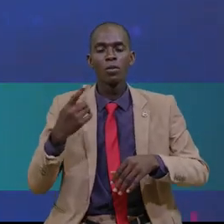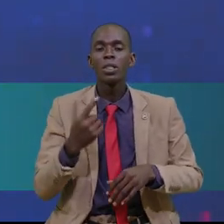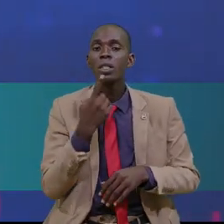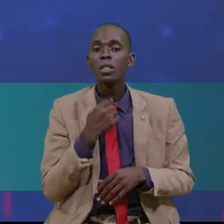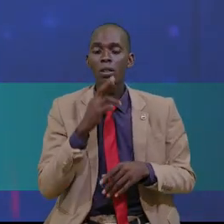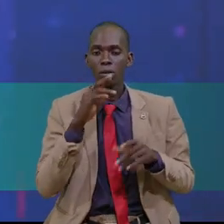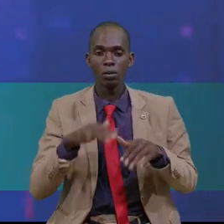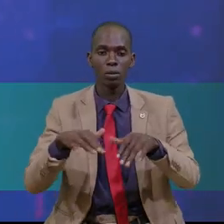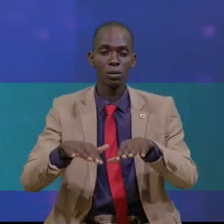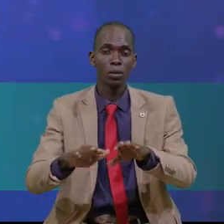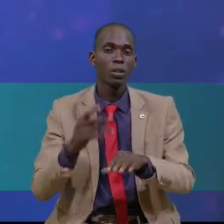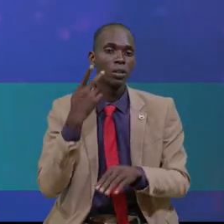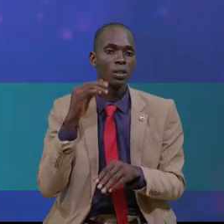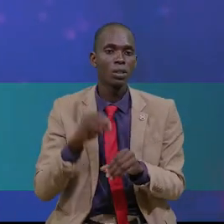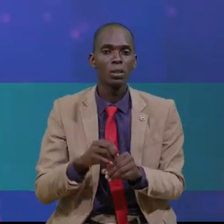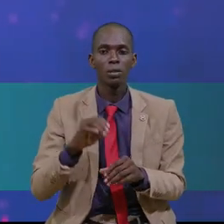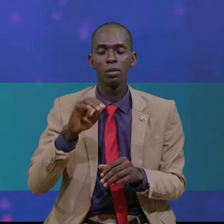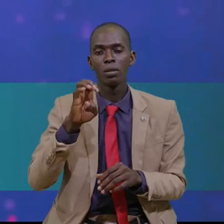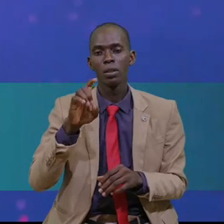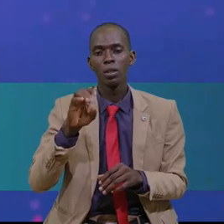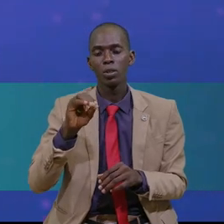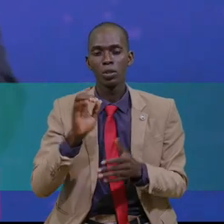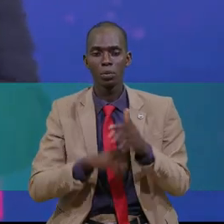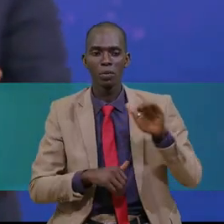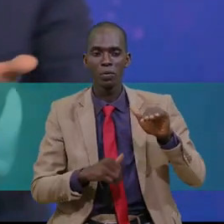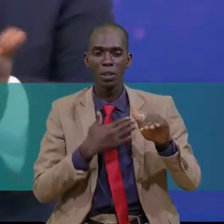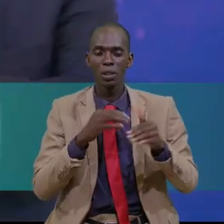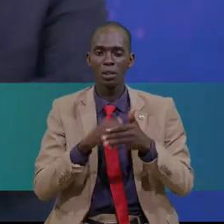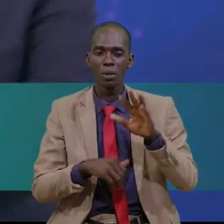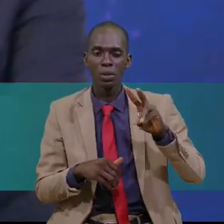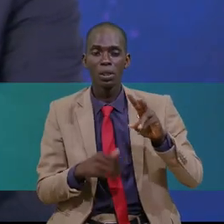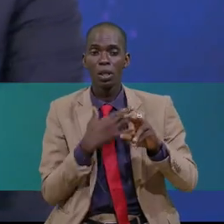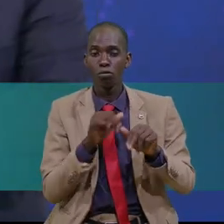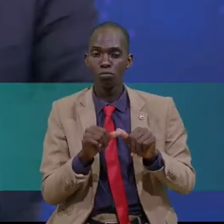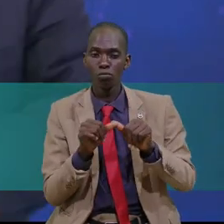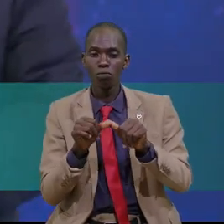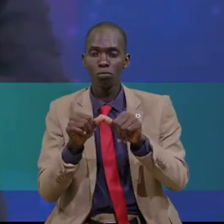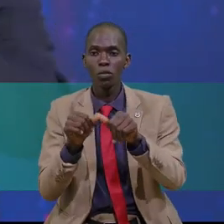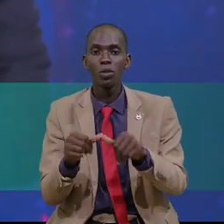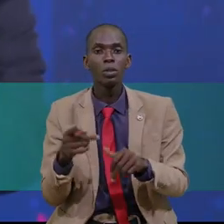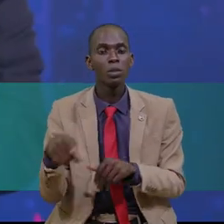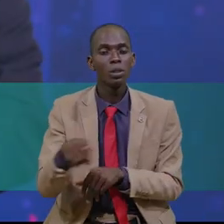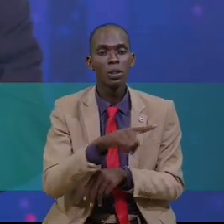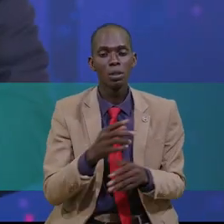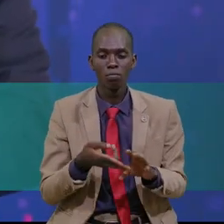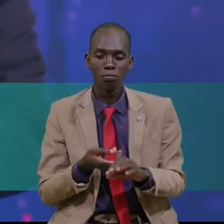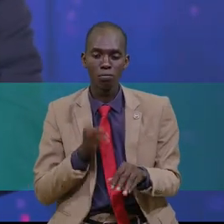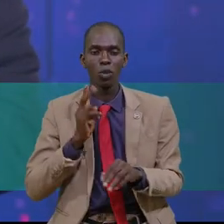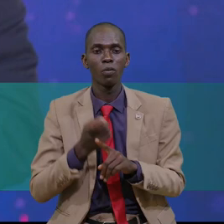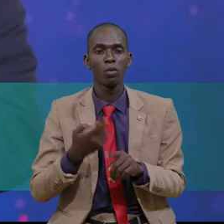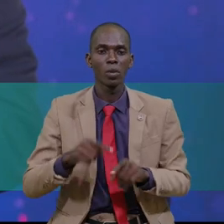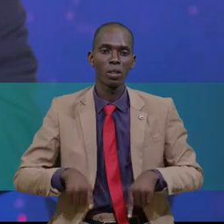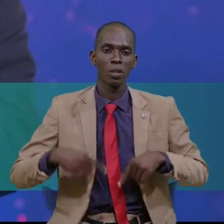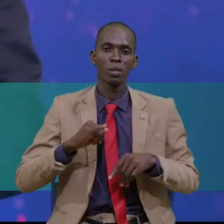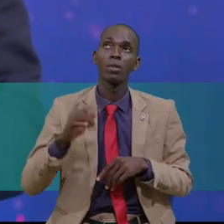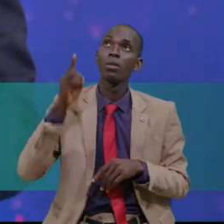15 of Exodus, and then chapter 16, and then you go on, they departed from the living God. Look at verse 13.